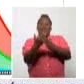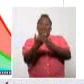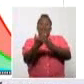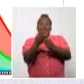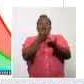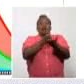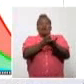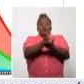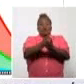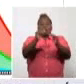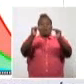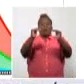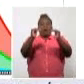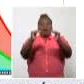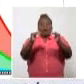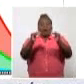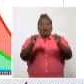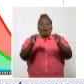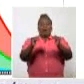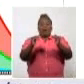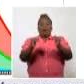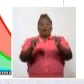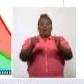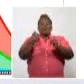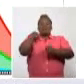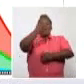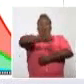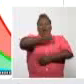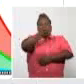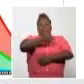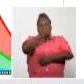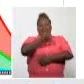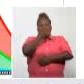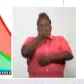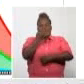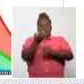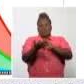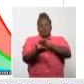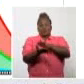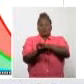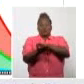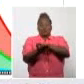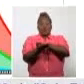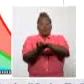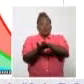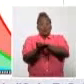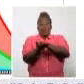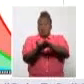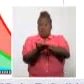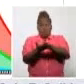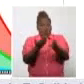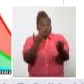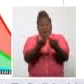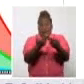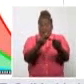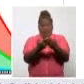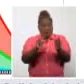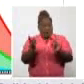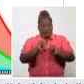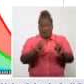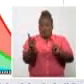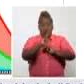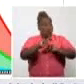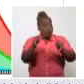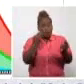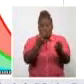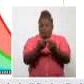there should be no confidence in relation to the relaxing of behavior, because all of a sudden a